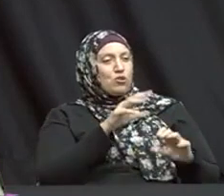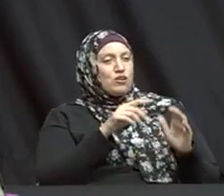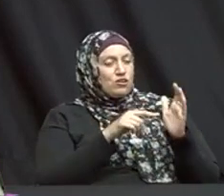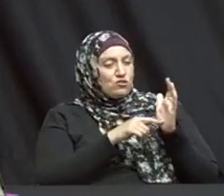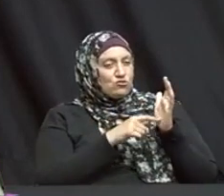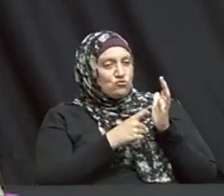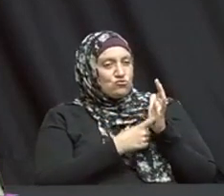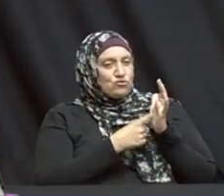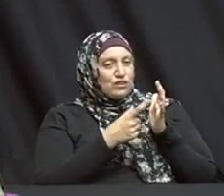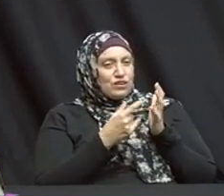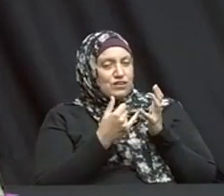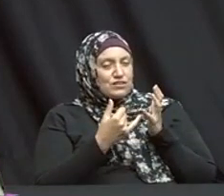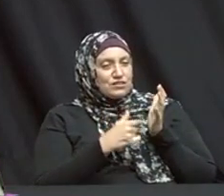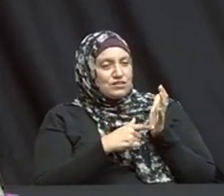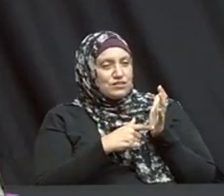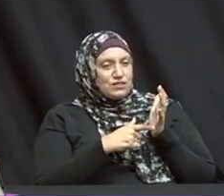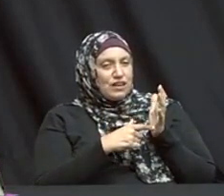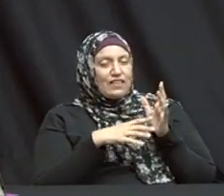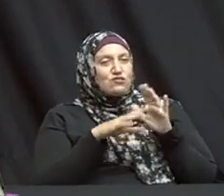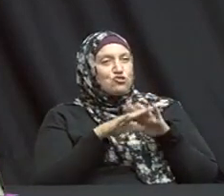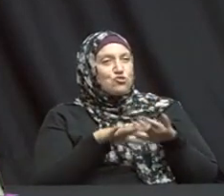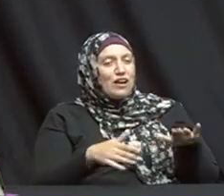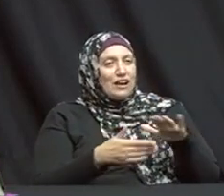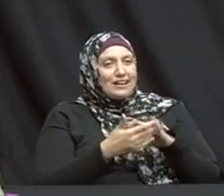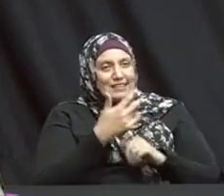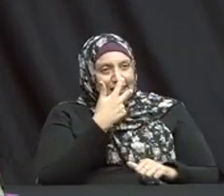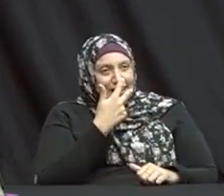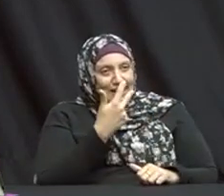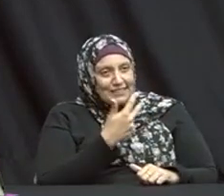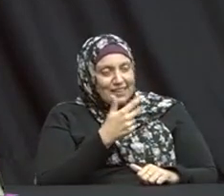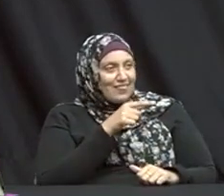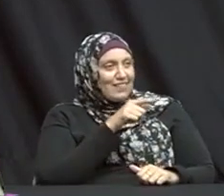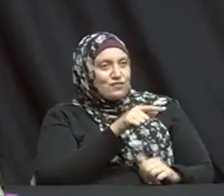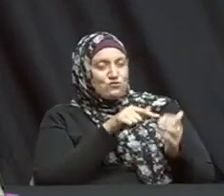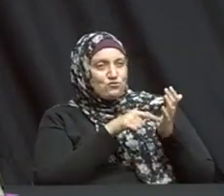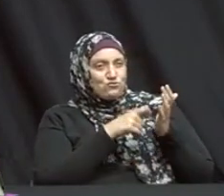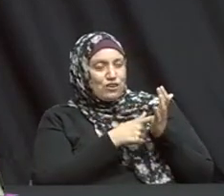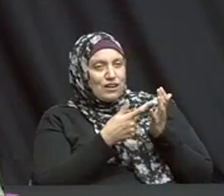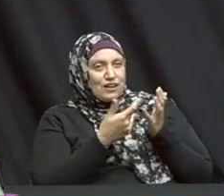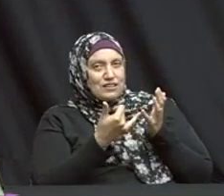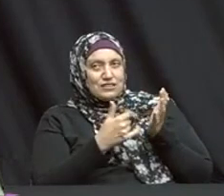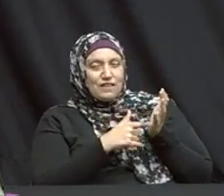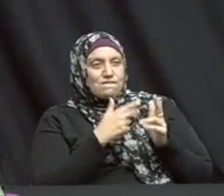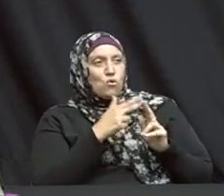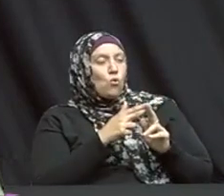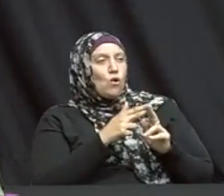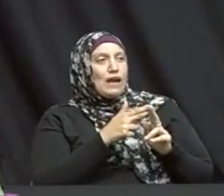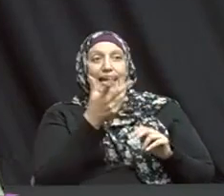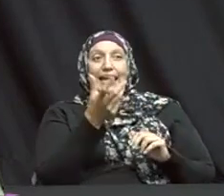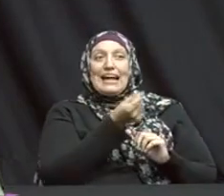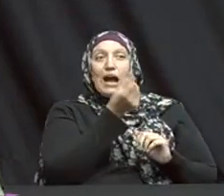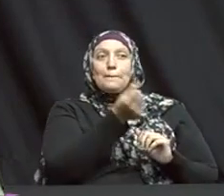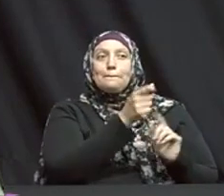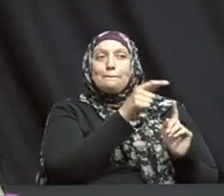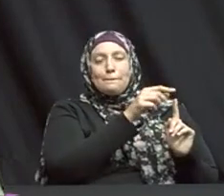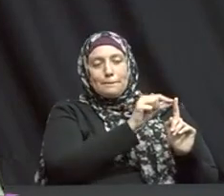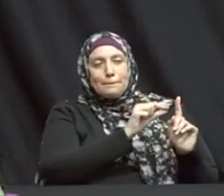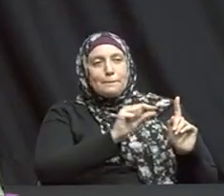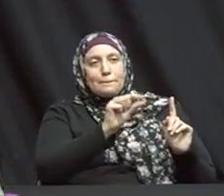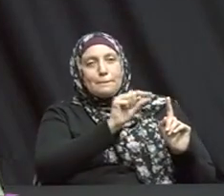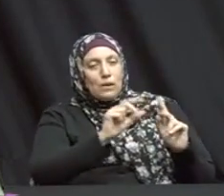the children are minors, and the idea behind the testamentary trust is that the income from it just looks after